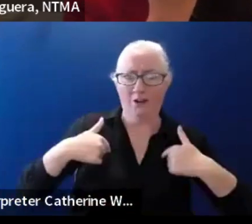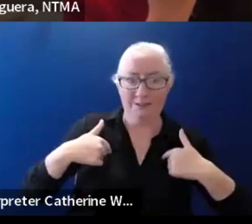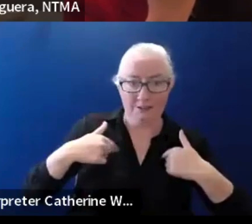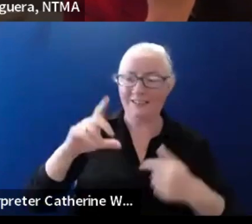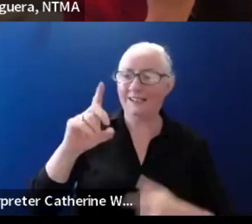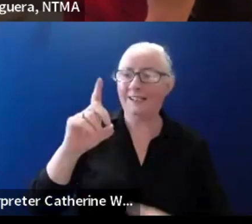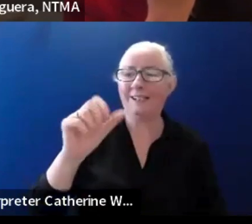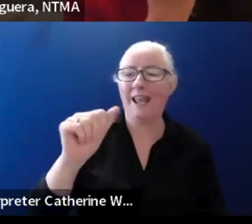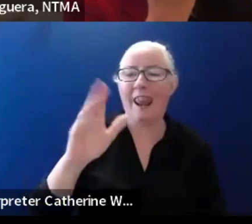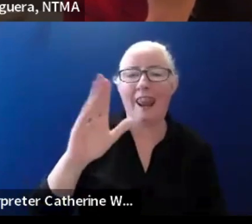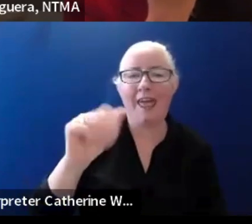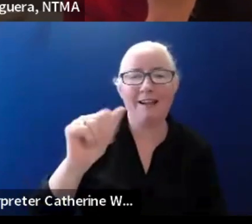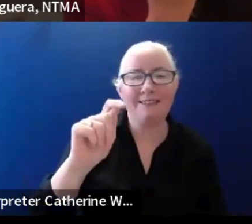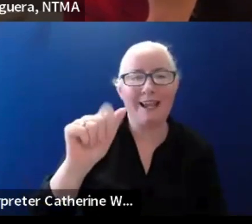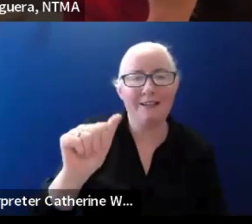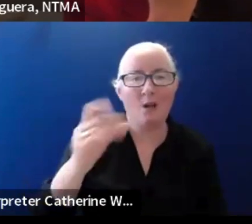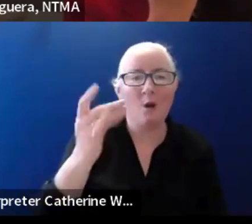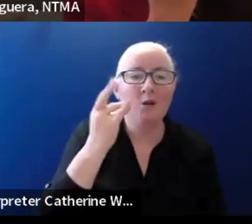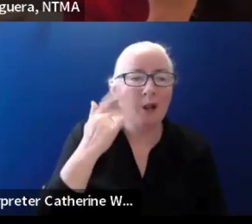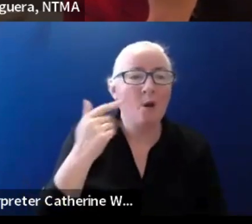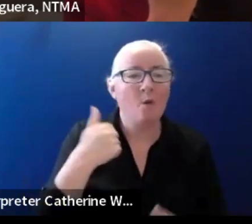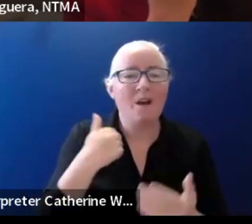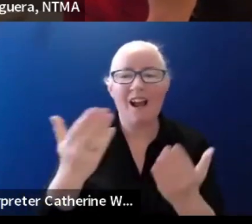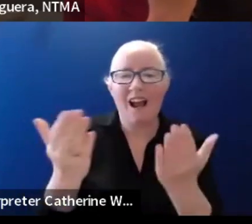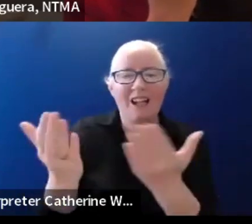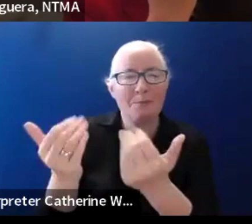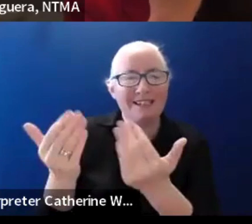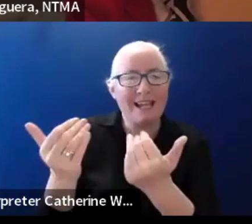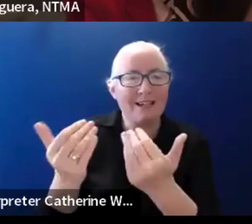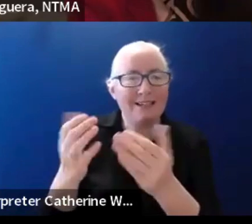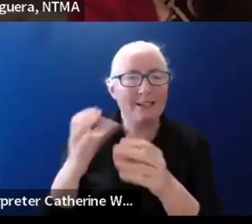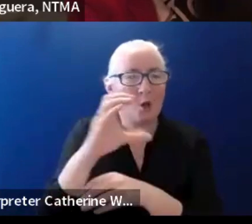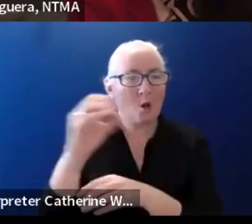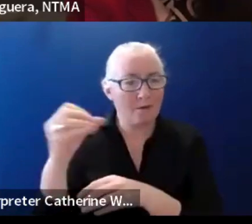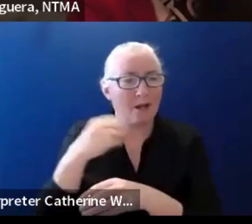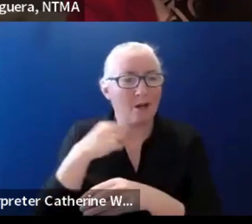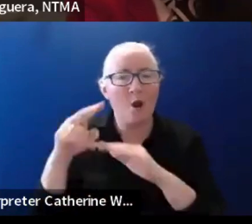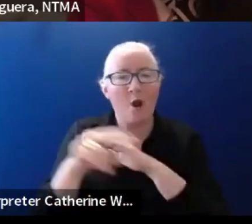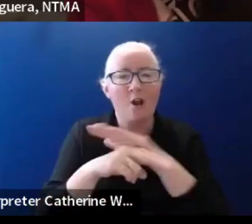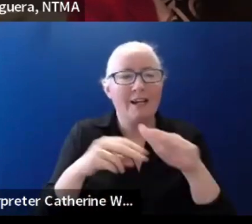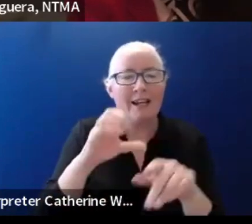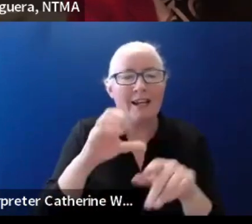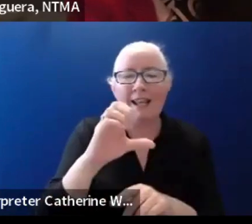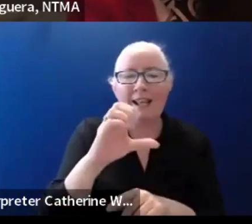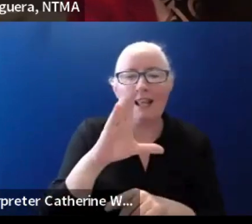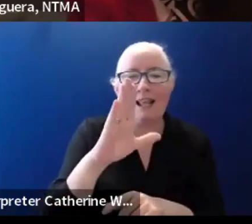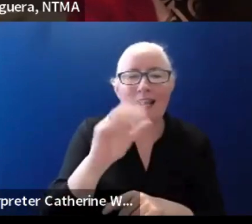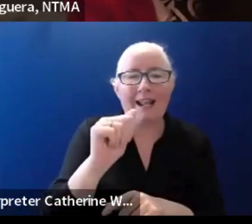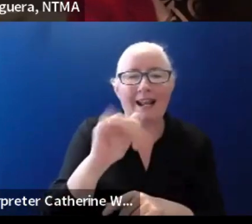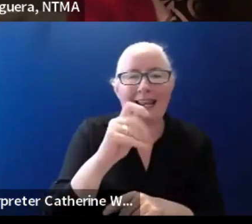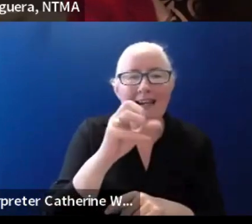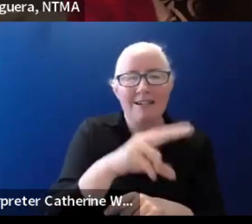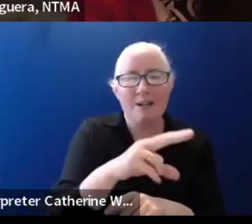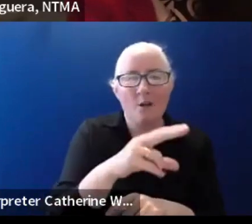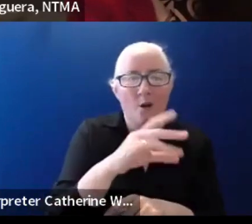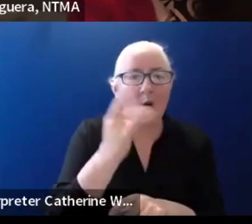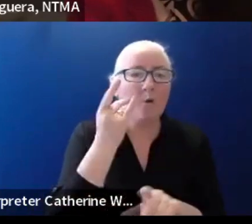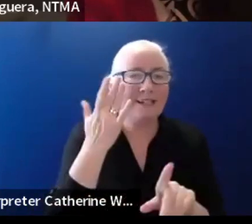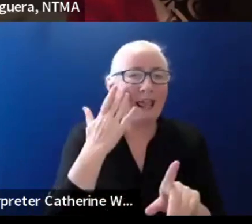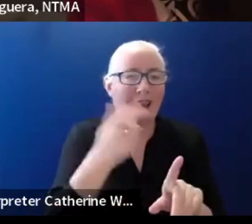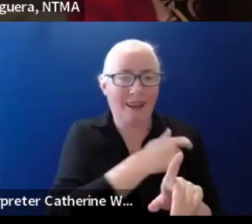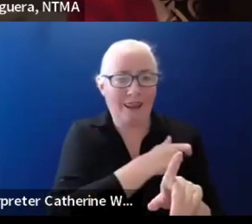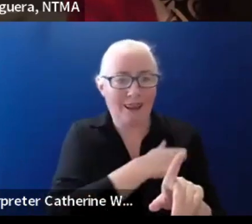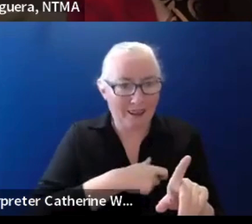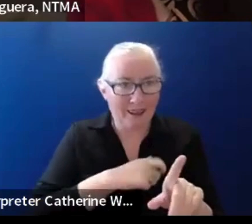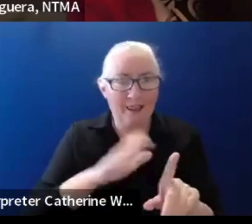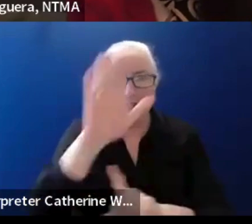Dalata Hotel Group, we're a hospitality company, and we operate under the Clayton Hotel and Maldron Hotel brands